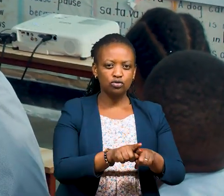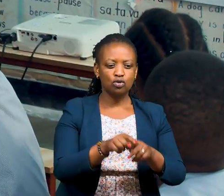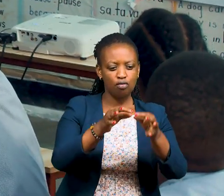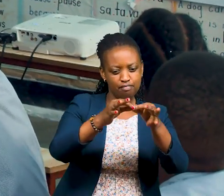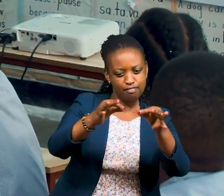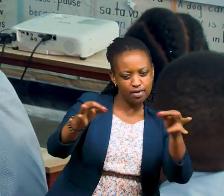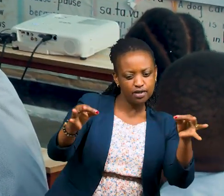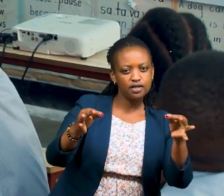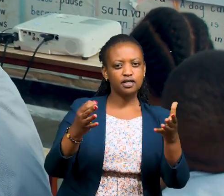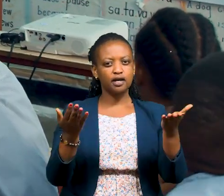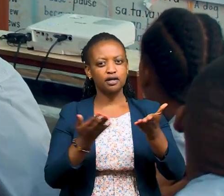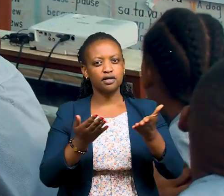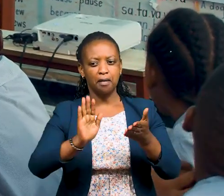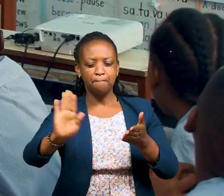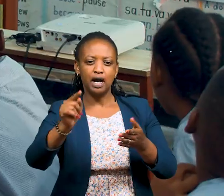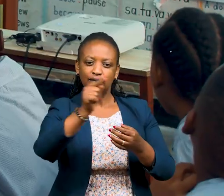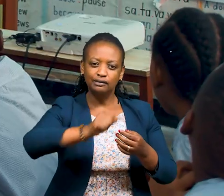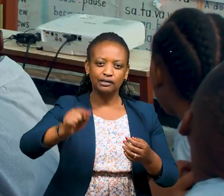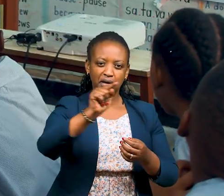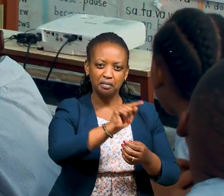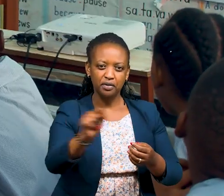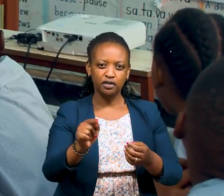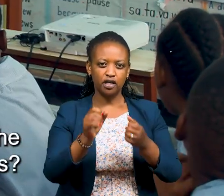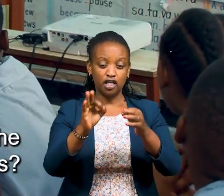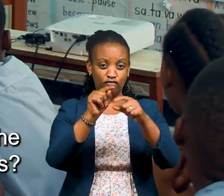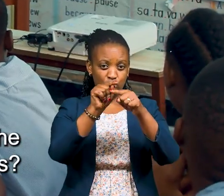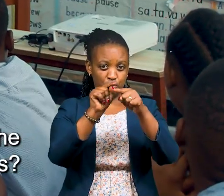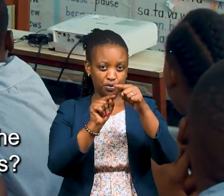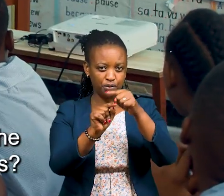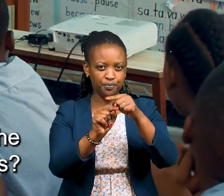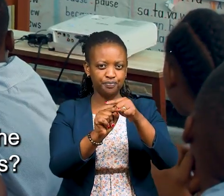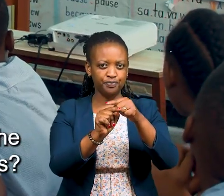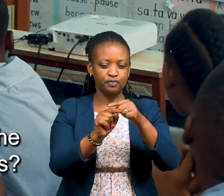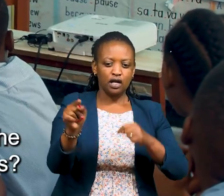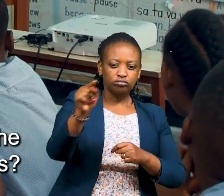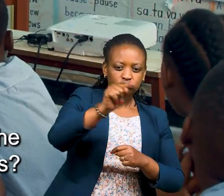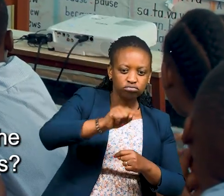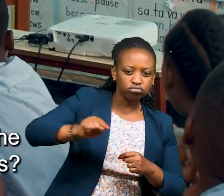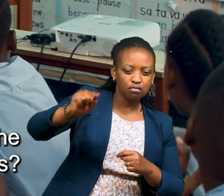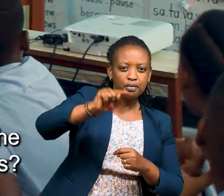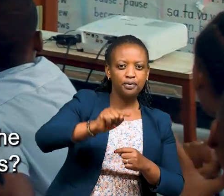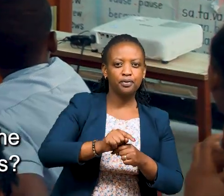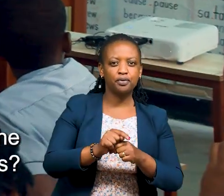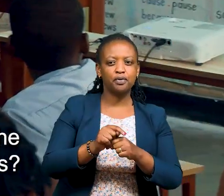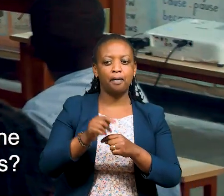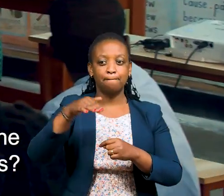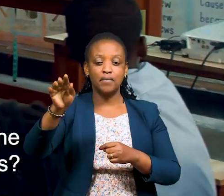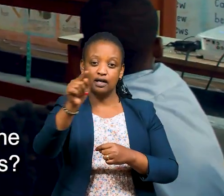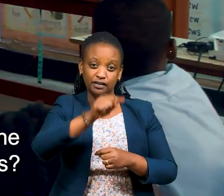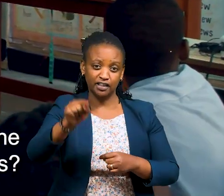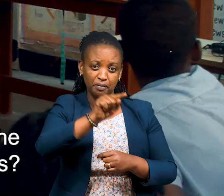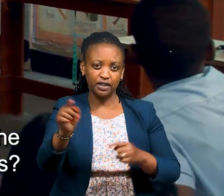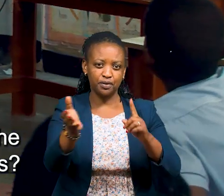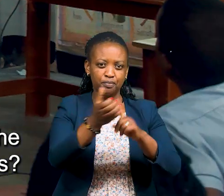also you measure its diameter. When you divide the circumference to the